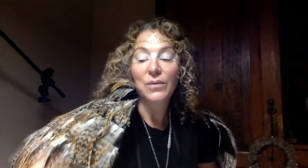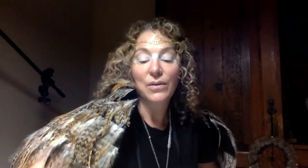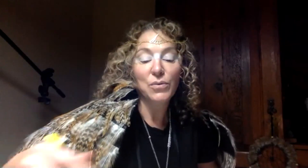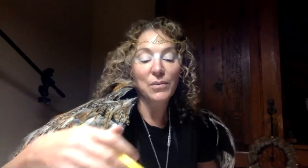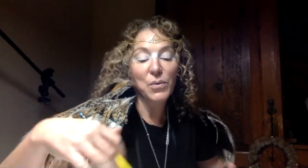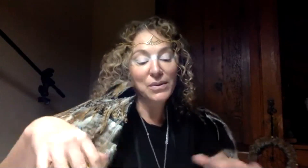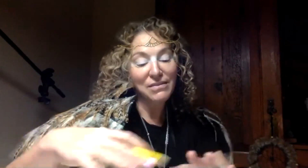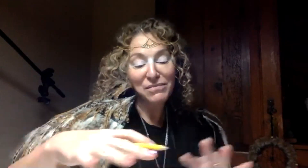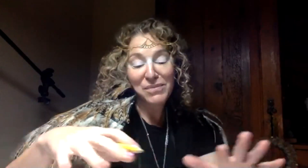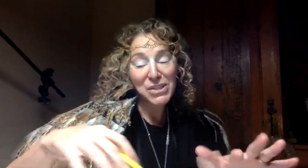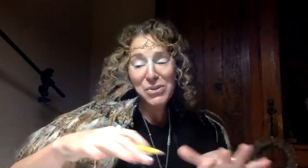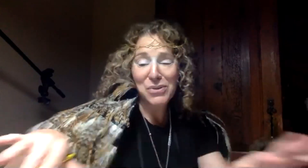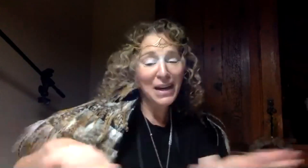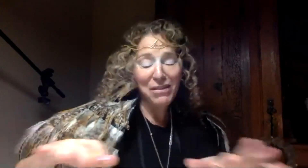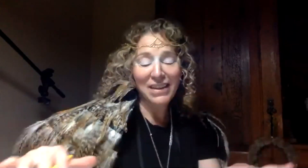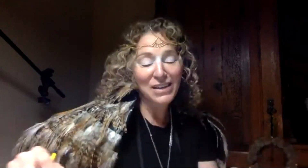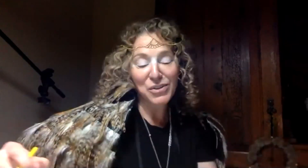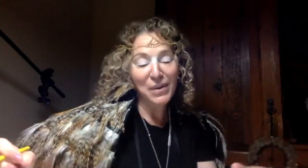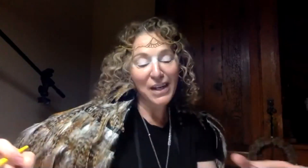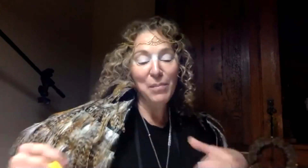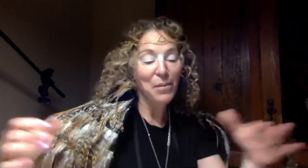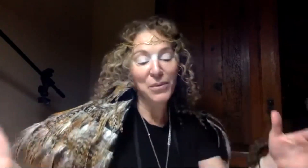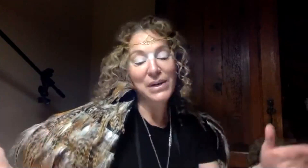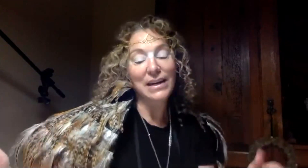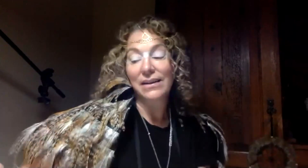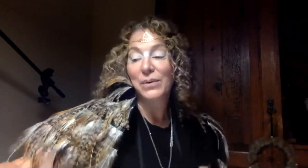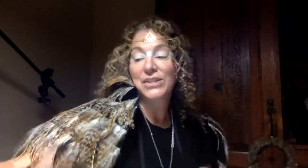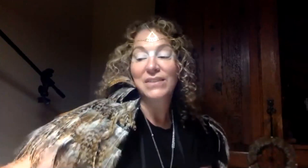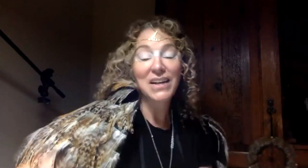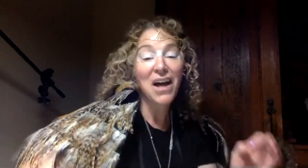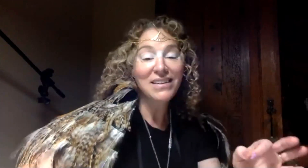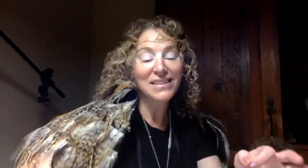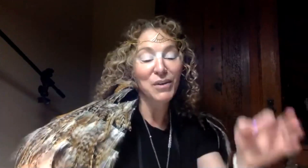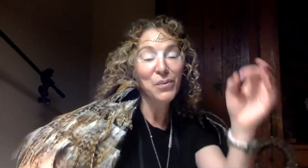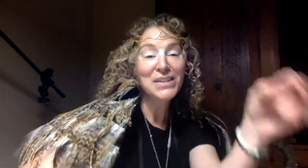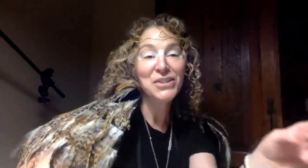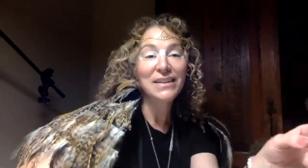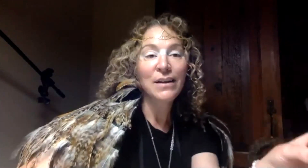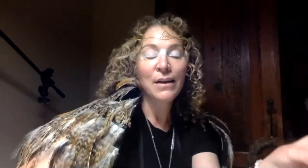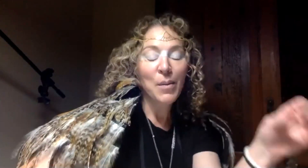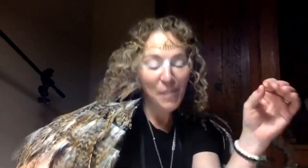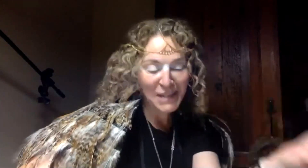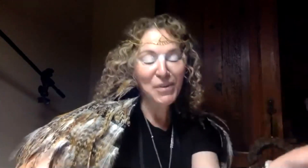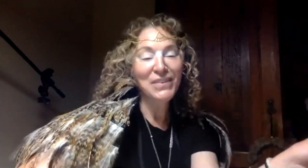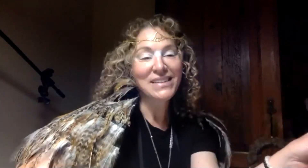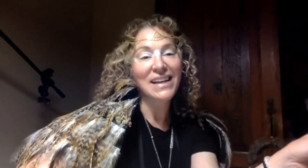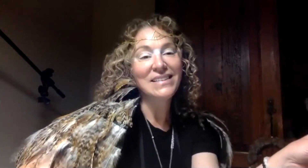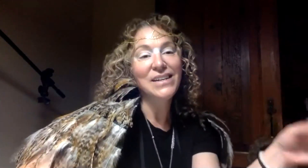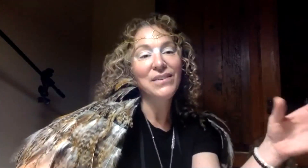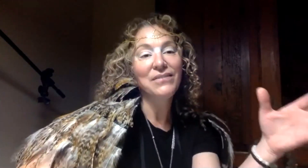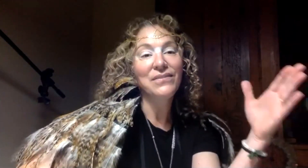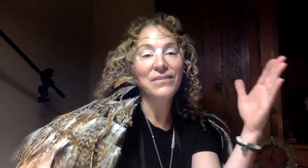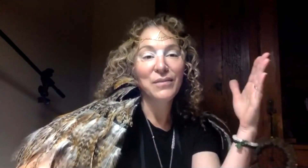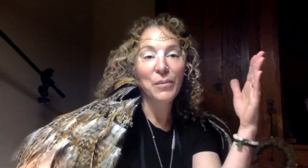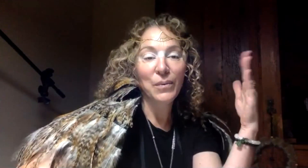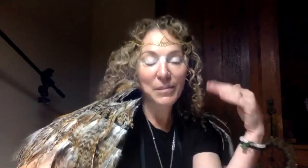And through the course of doing everything I do, I come out with a reading, which in the context of the question makes perfect sense,